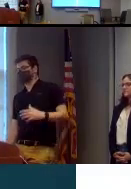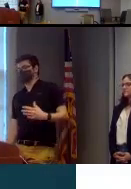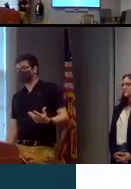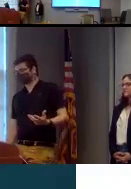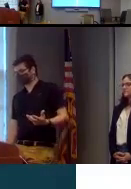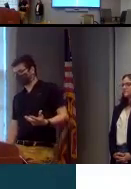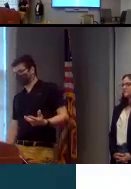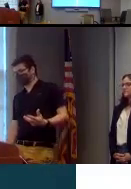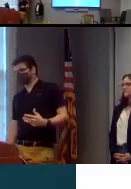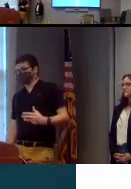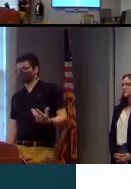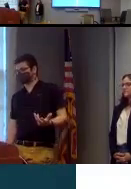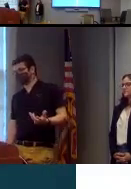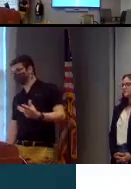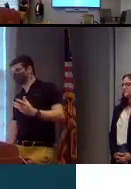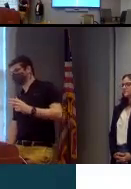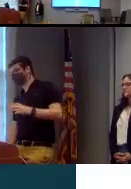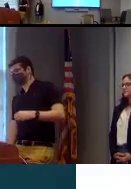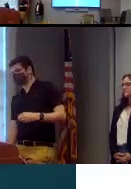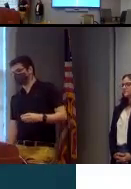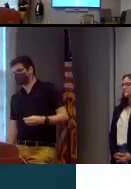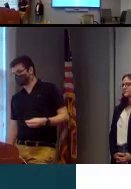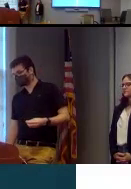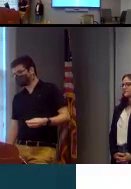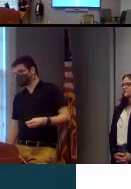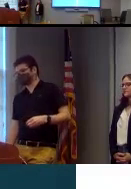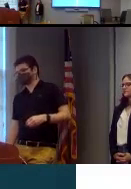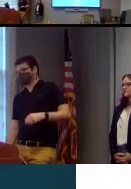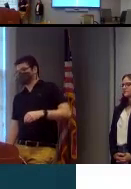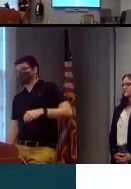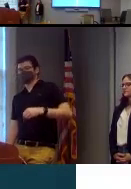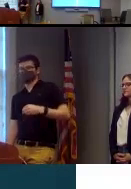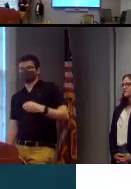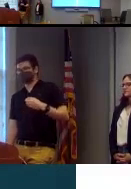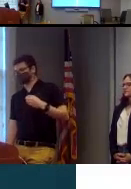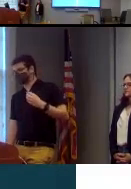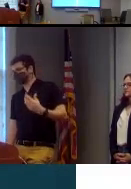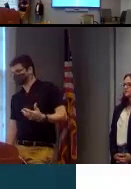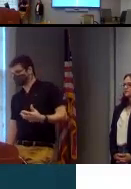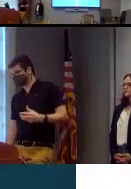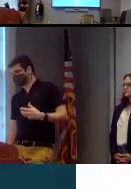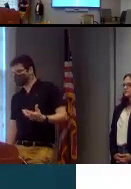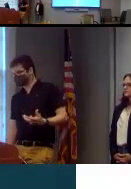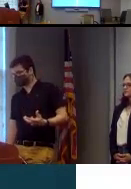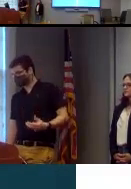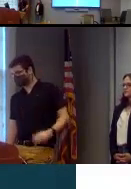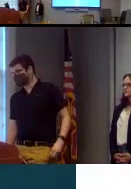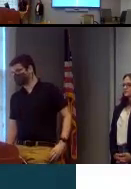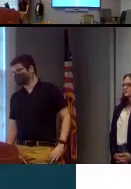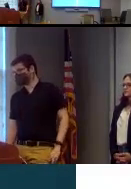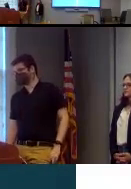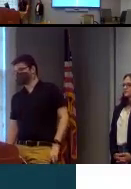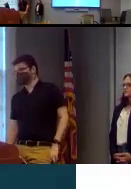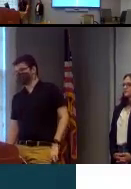considered major infrastructure with major roads and residential roads. They took into account the district and location